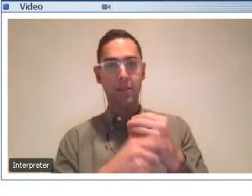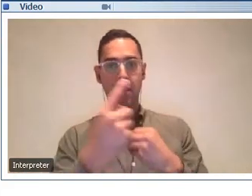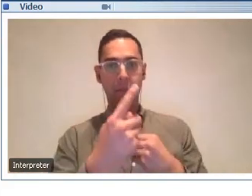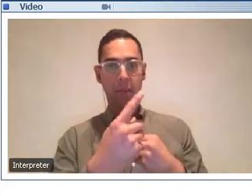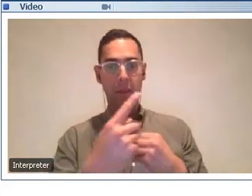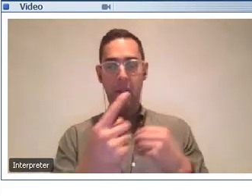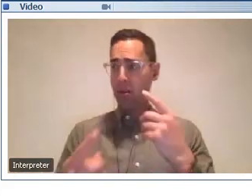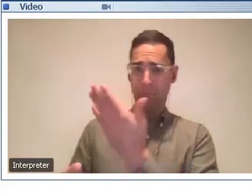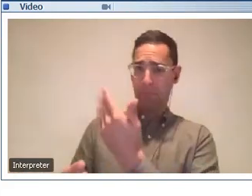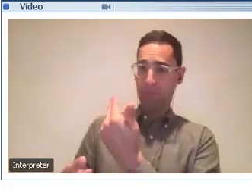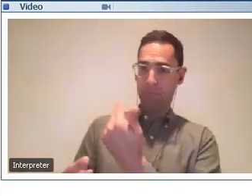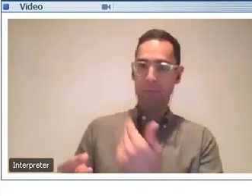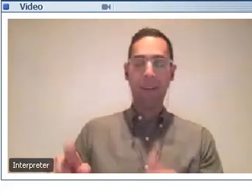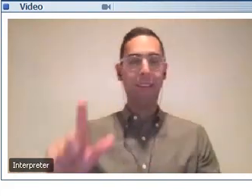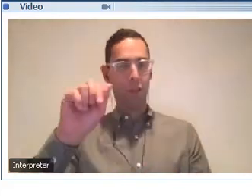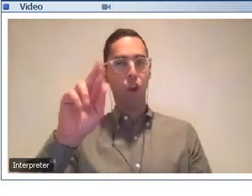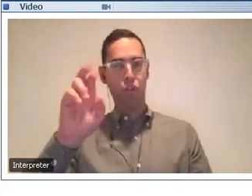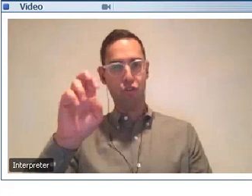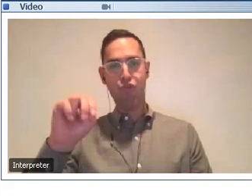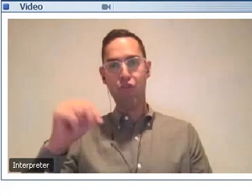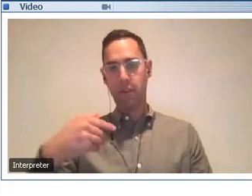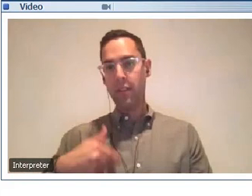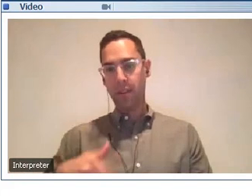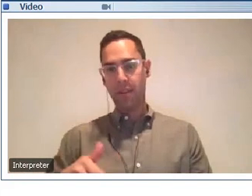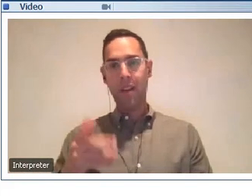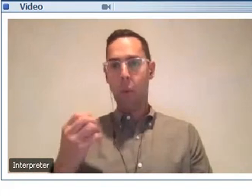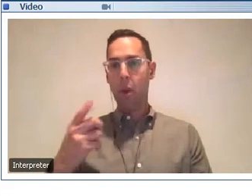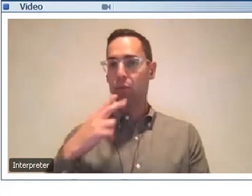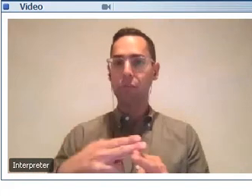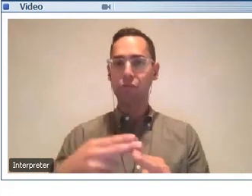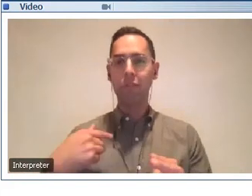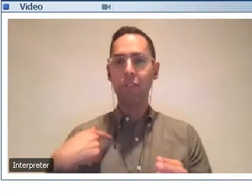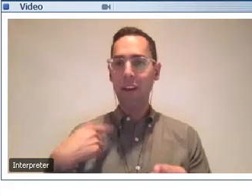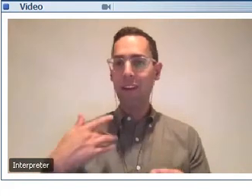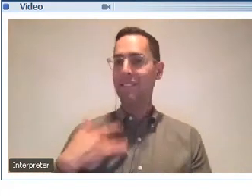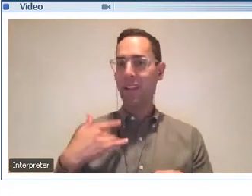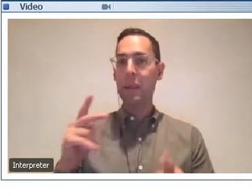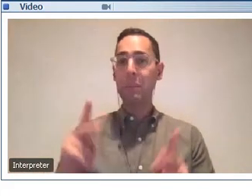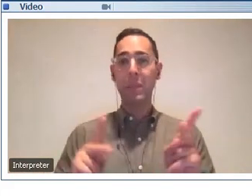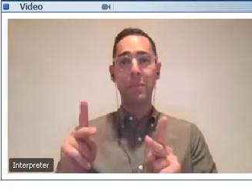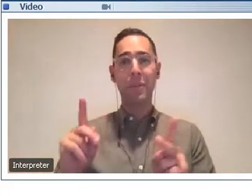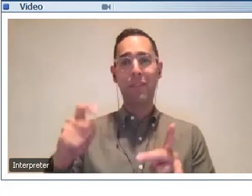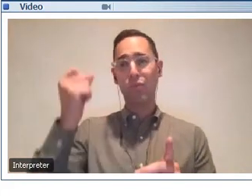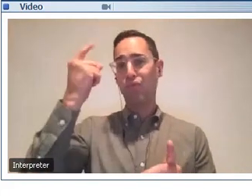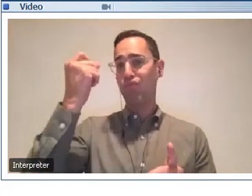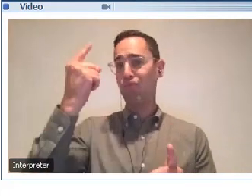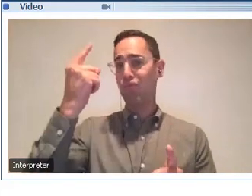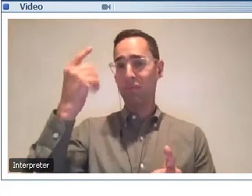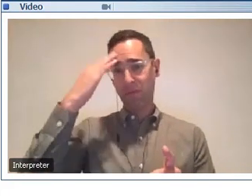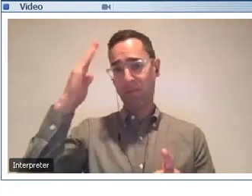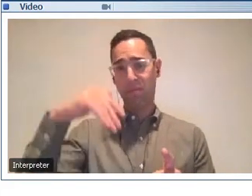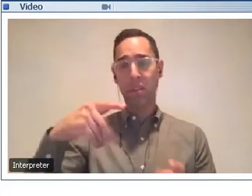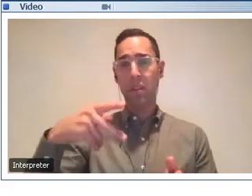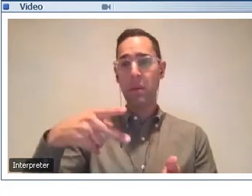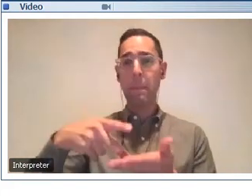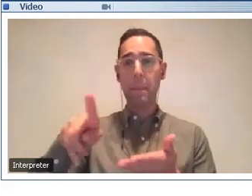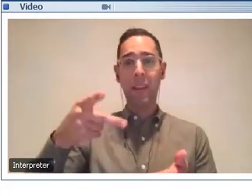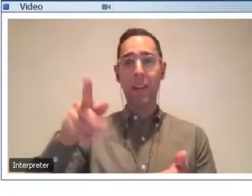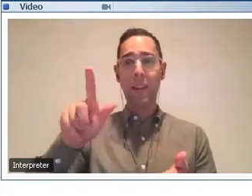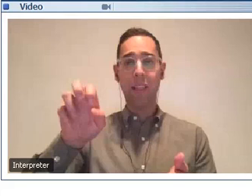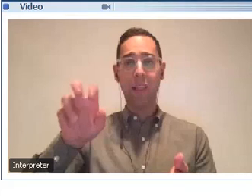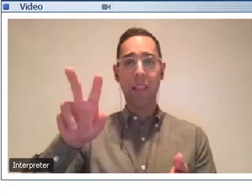I just wanted to mention, I think that people need to realize that paid leave is a lifespan issue. I also hear a lot